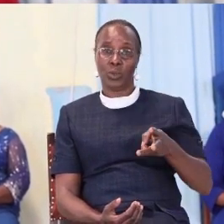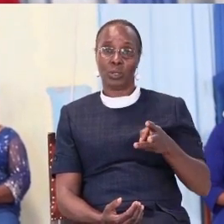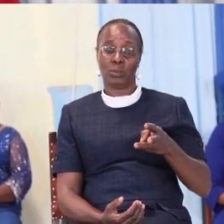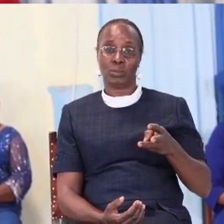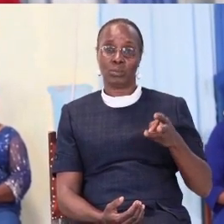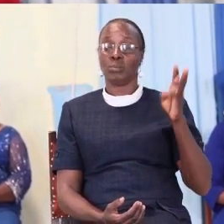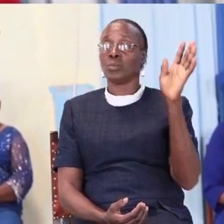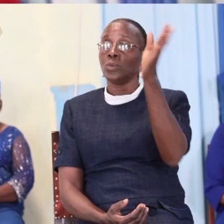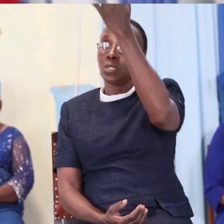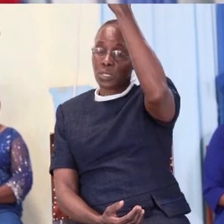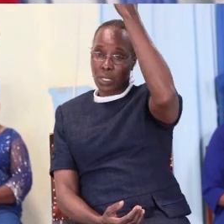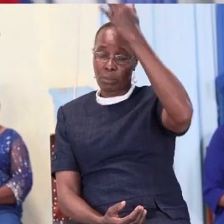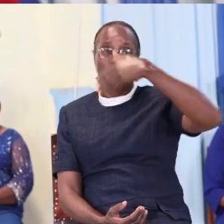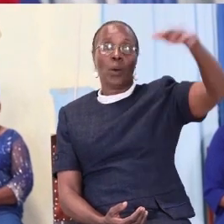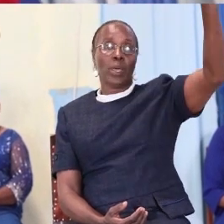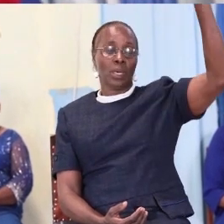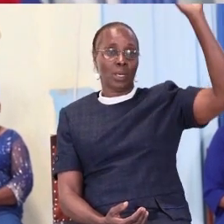quickly, as he promised.